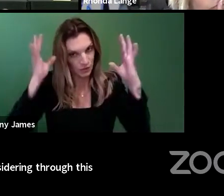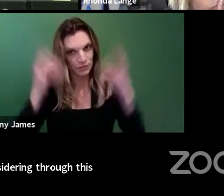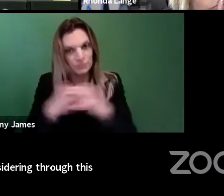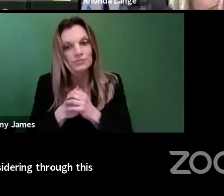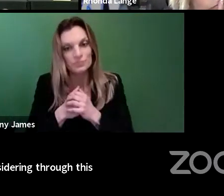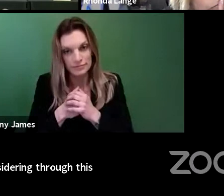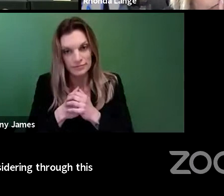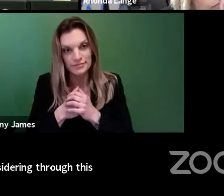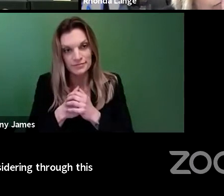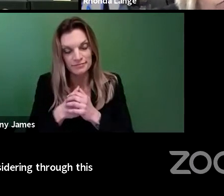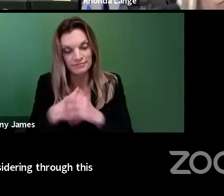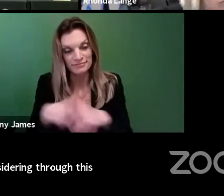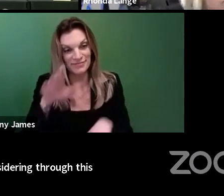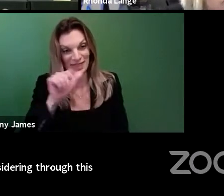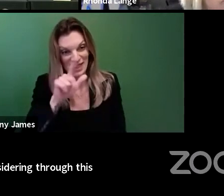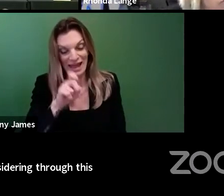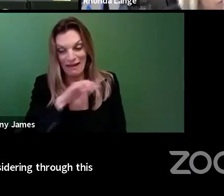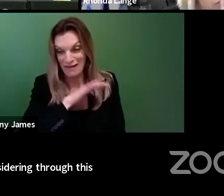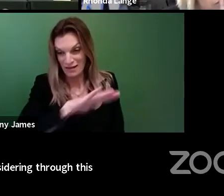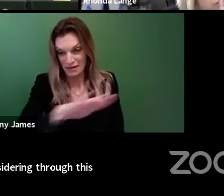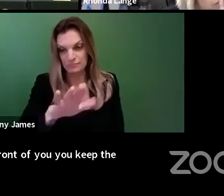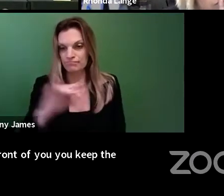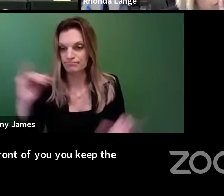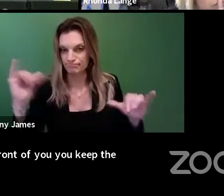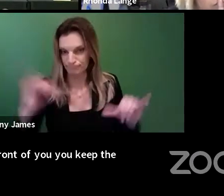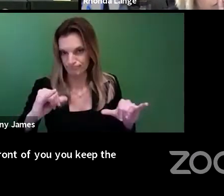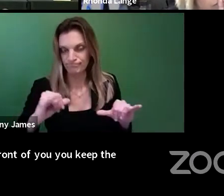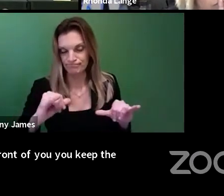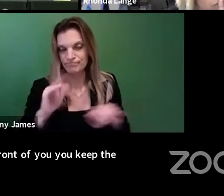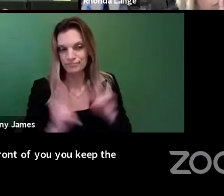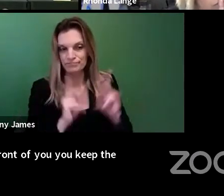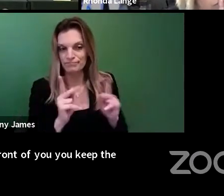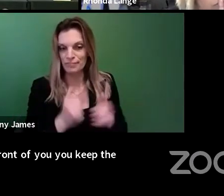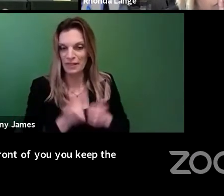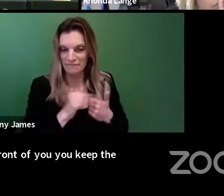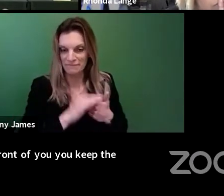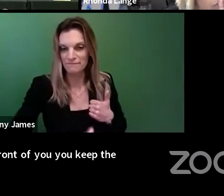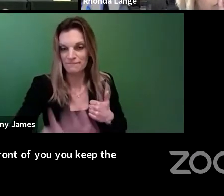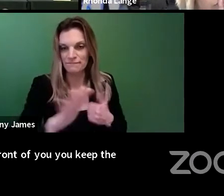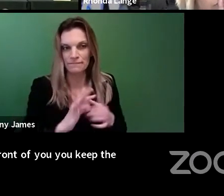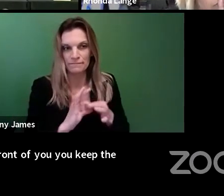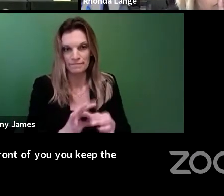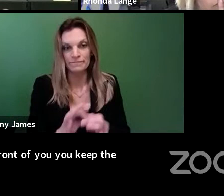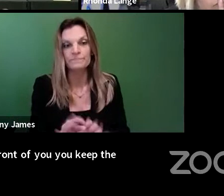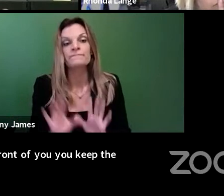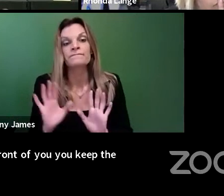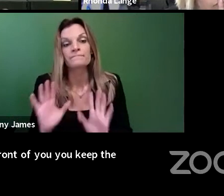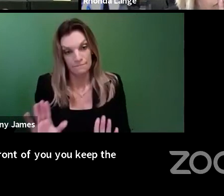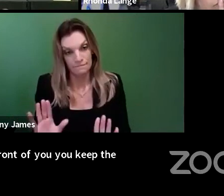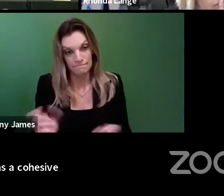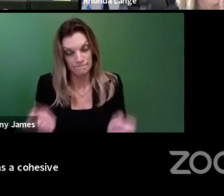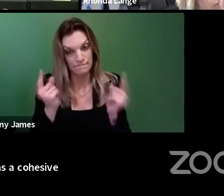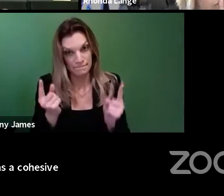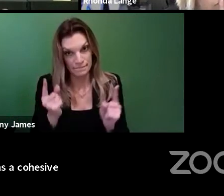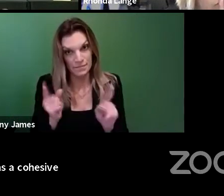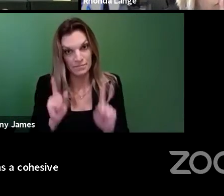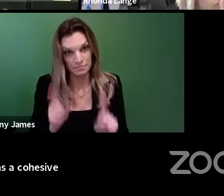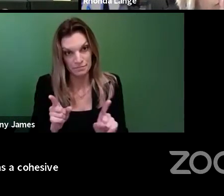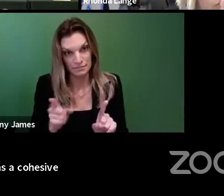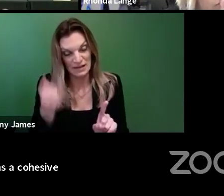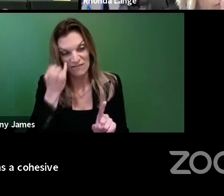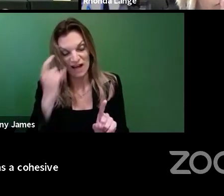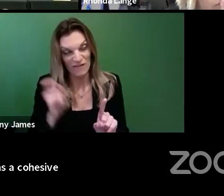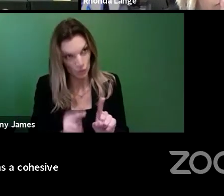you keep the lakeshore communities together as a cohesive community. Now, if there's need to go